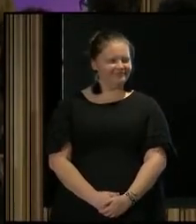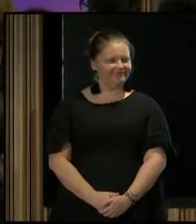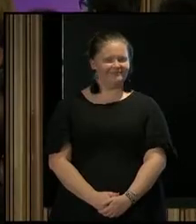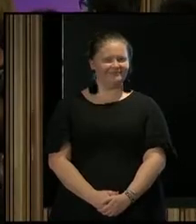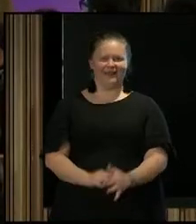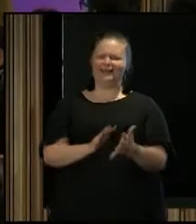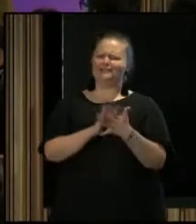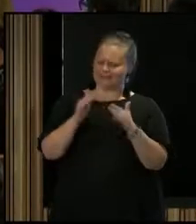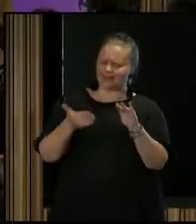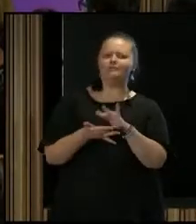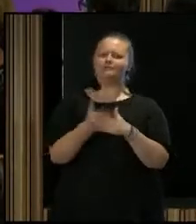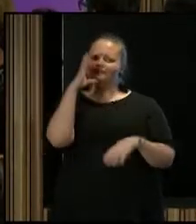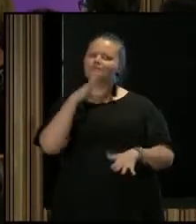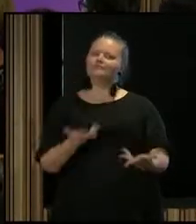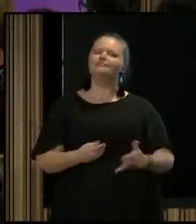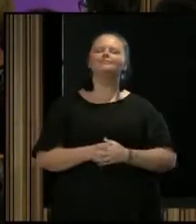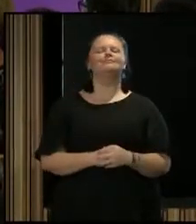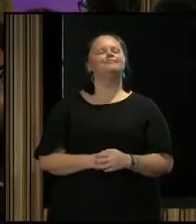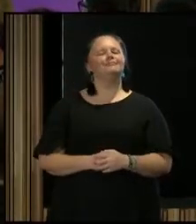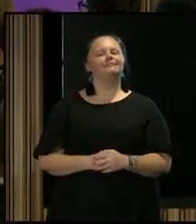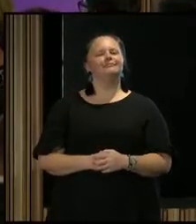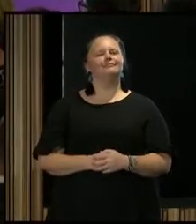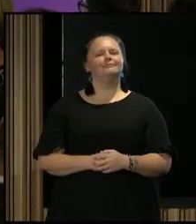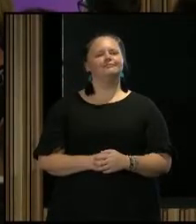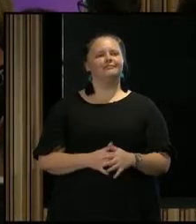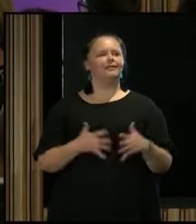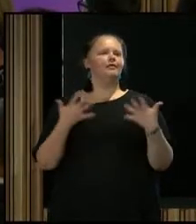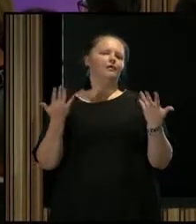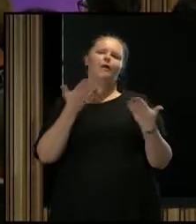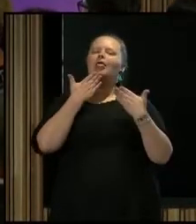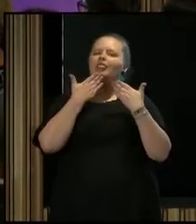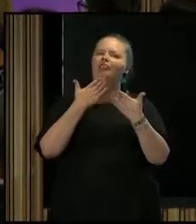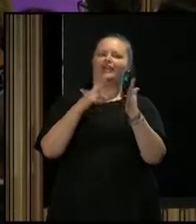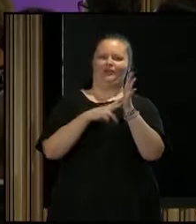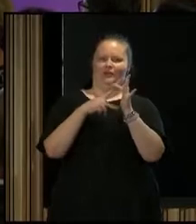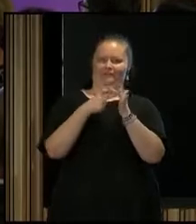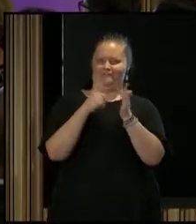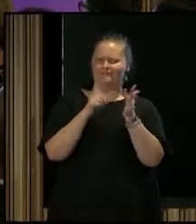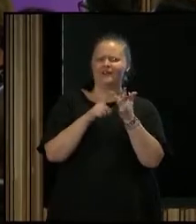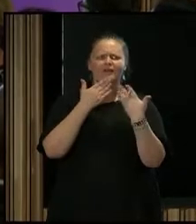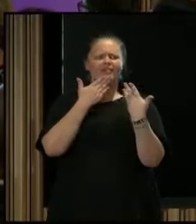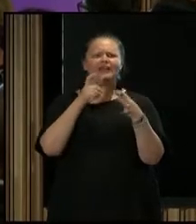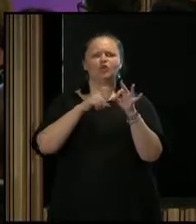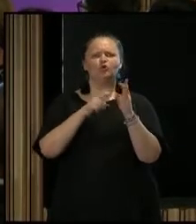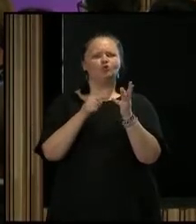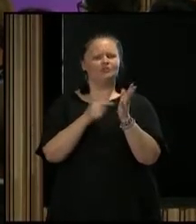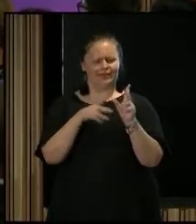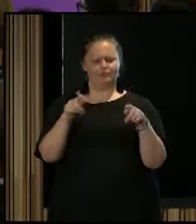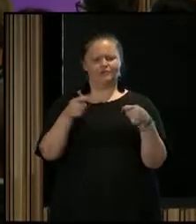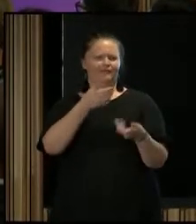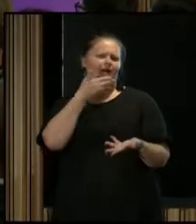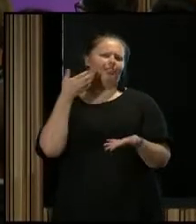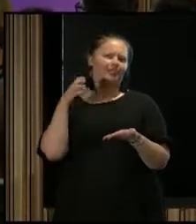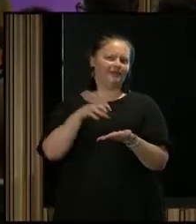Enter a room. I like this. Well, thanks, Vicky, and thanks, QUT, for providing this lovely